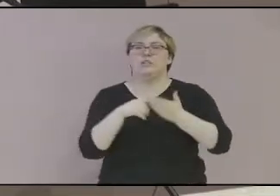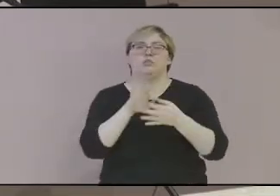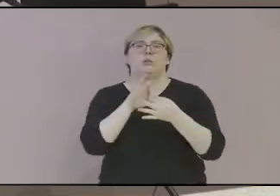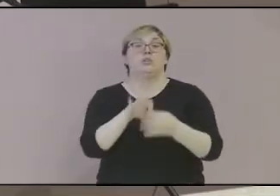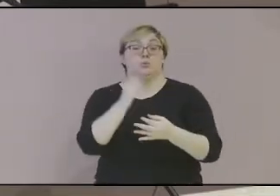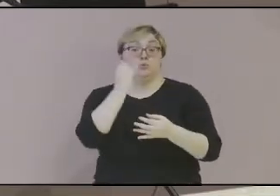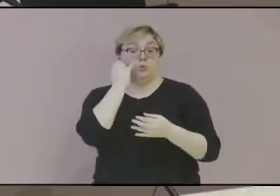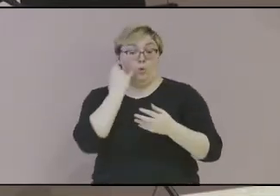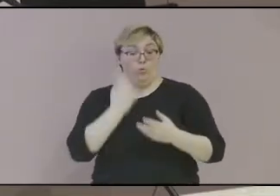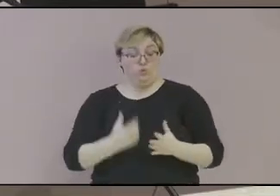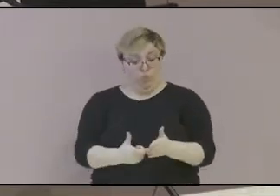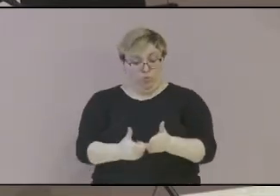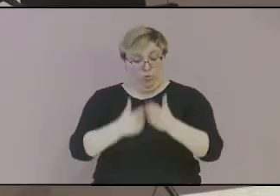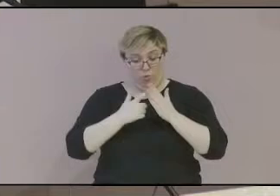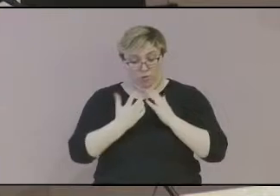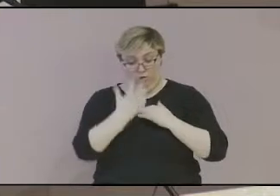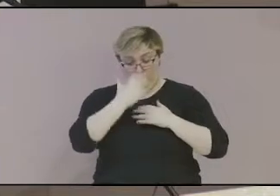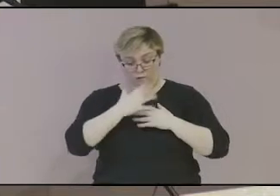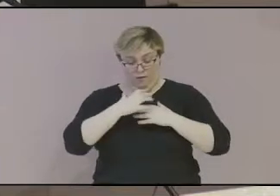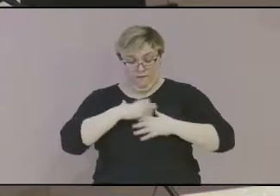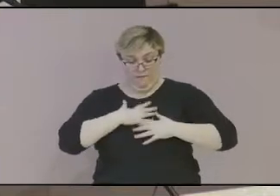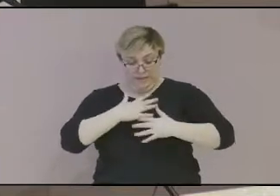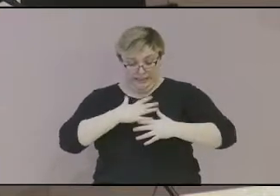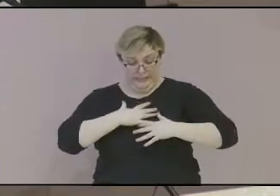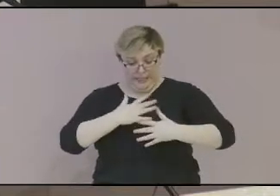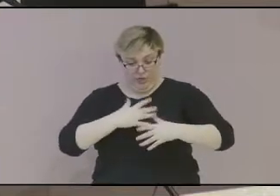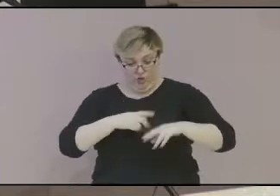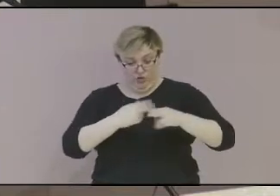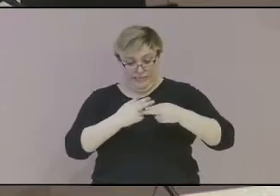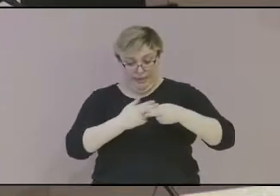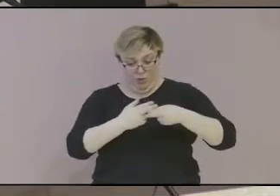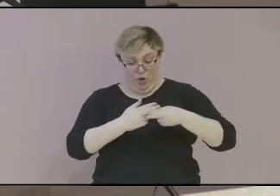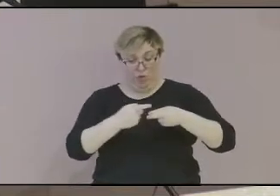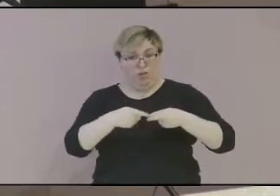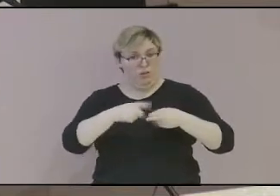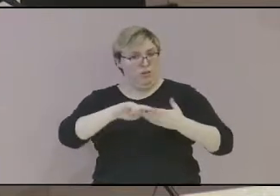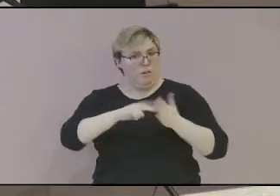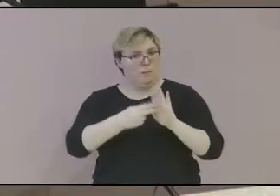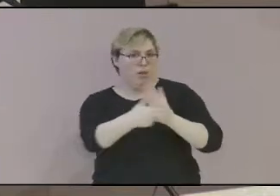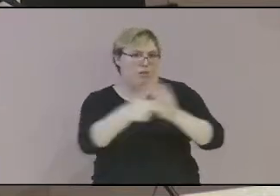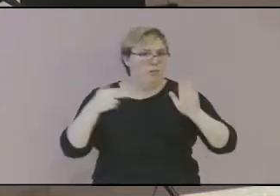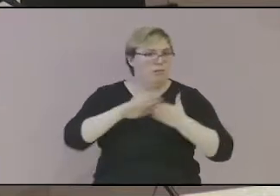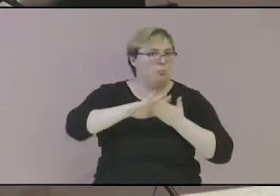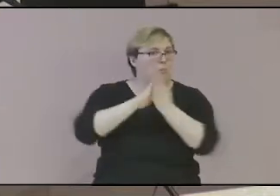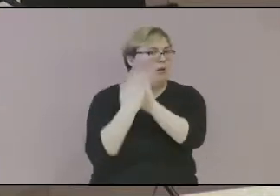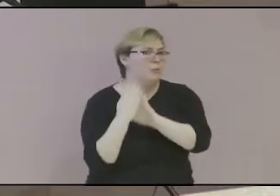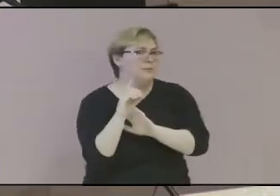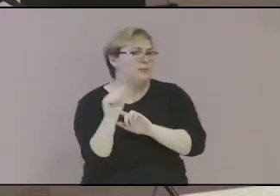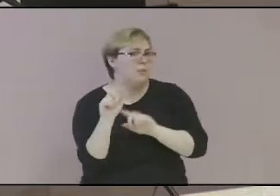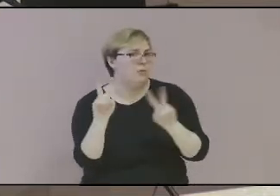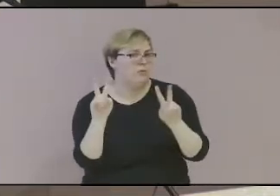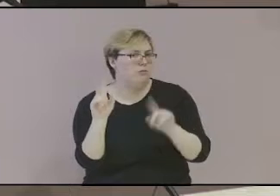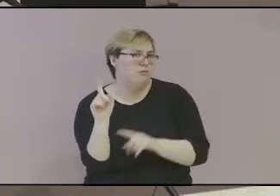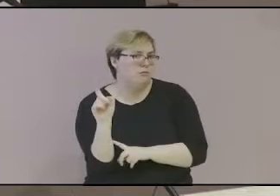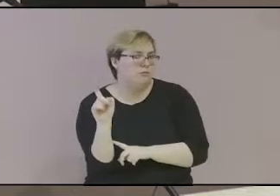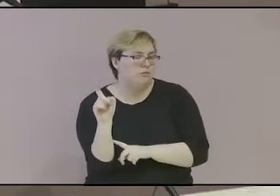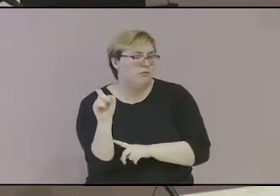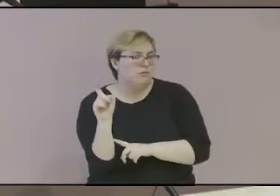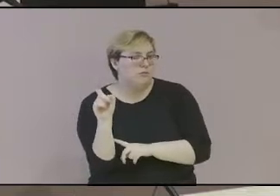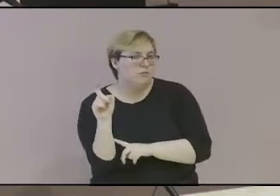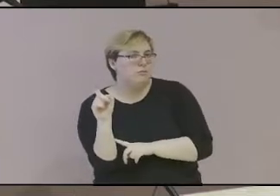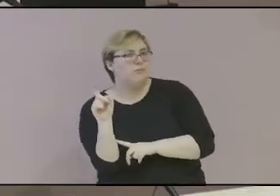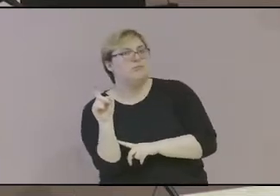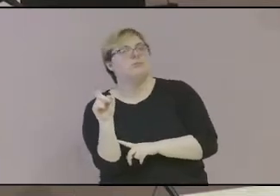And they didn't answer that question. Although the use of exclusion criteria and SOFA scoring to withhold and withdraw